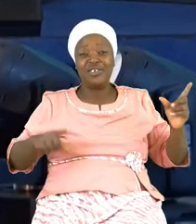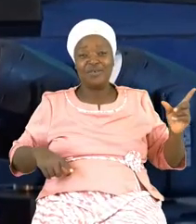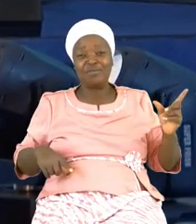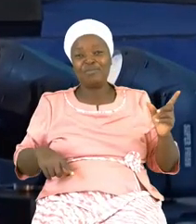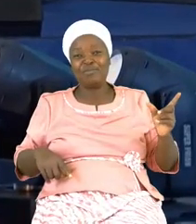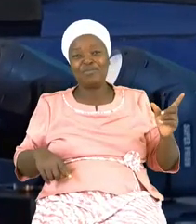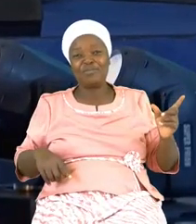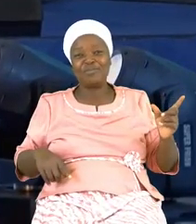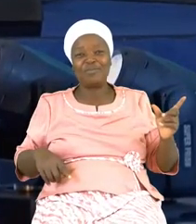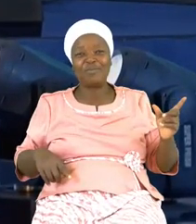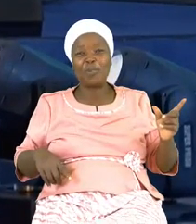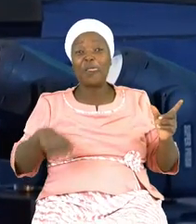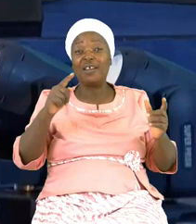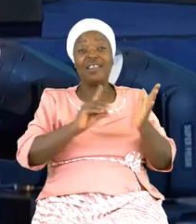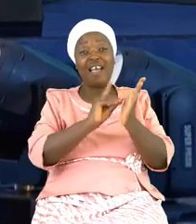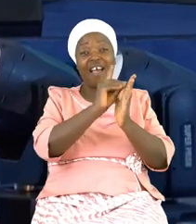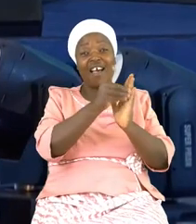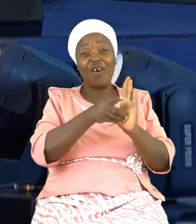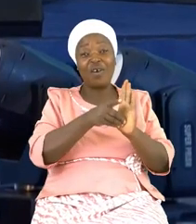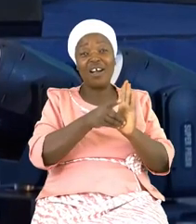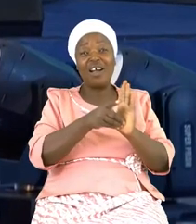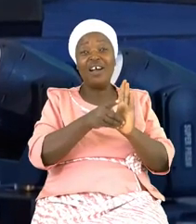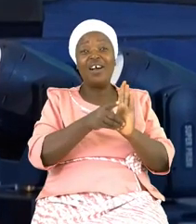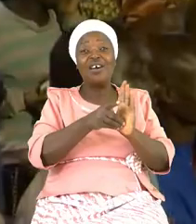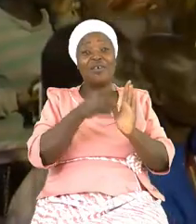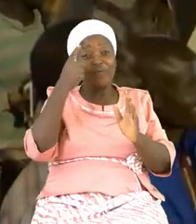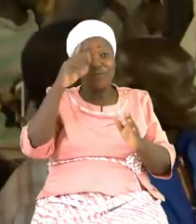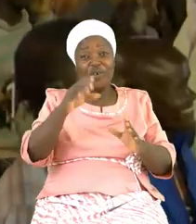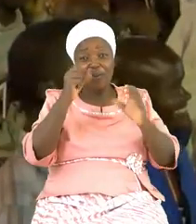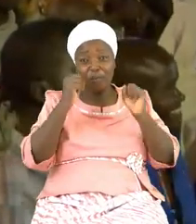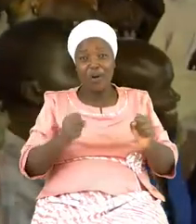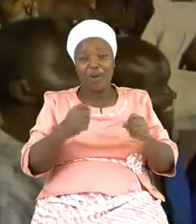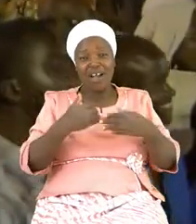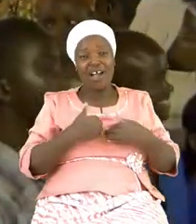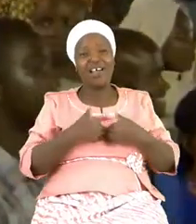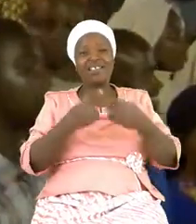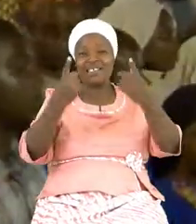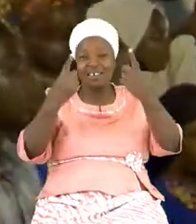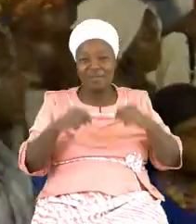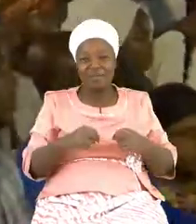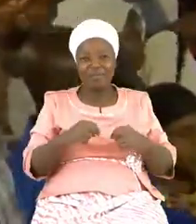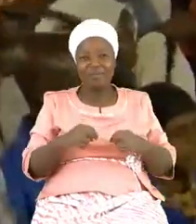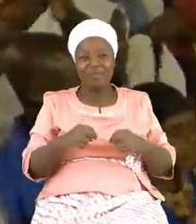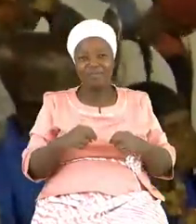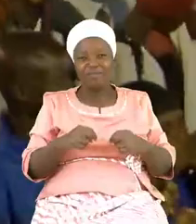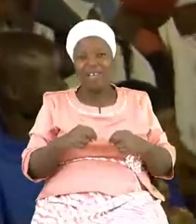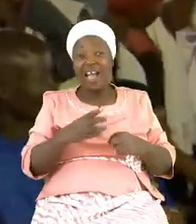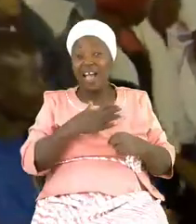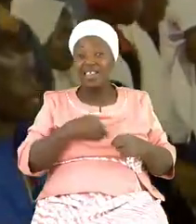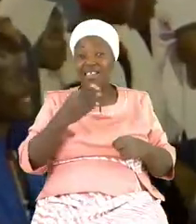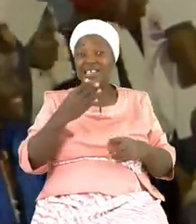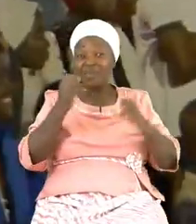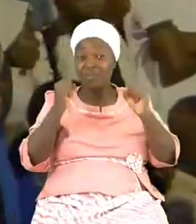Lord. The hour for your power has come. And there is power at this